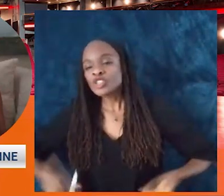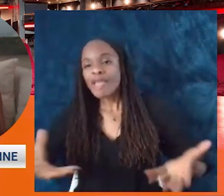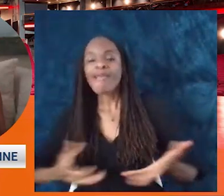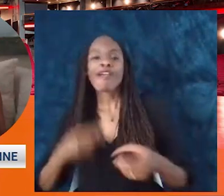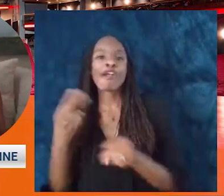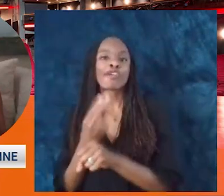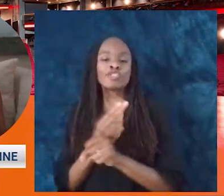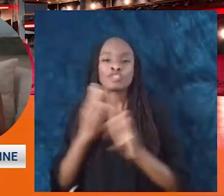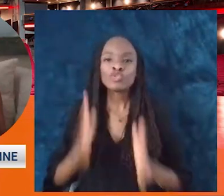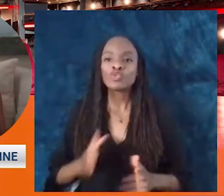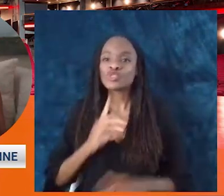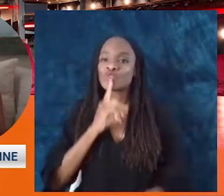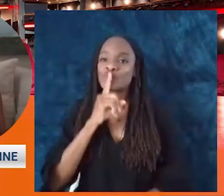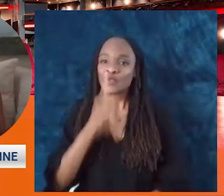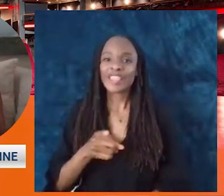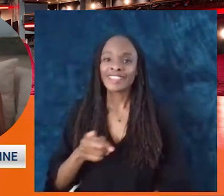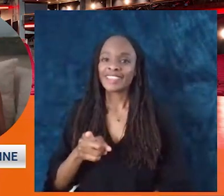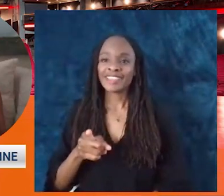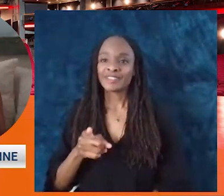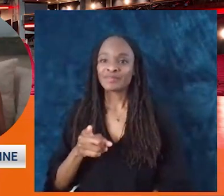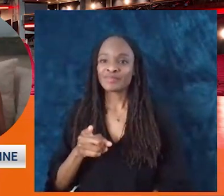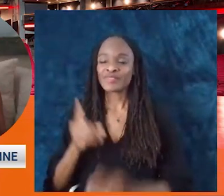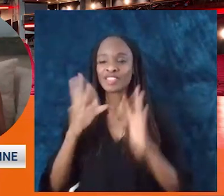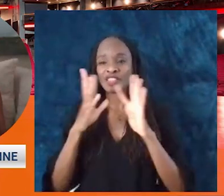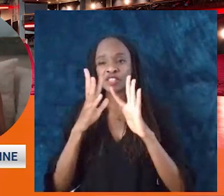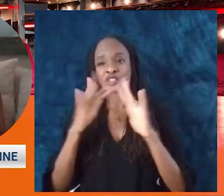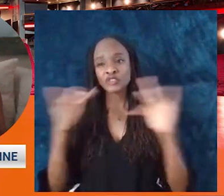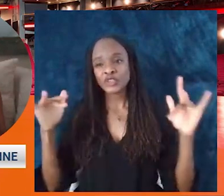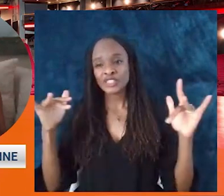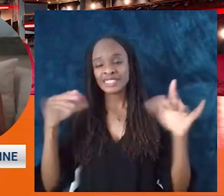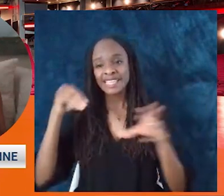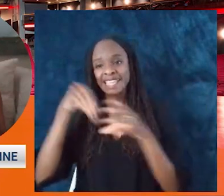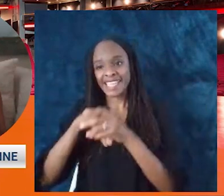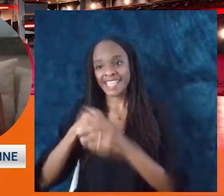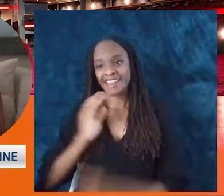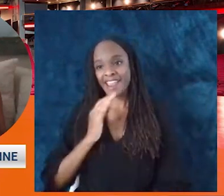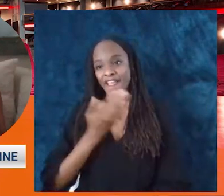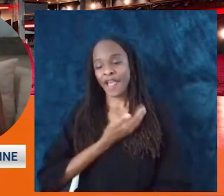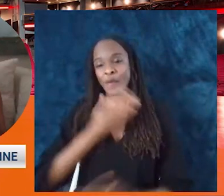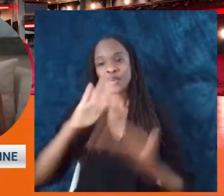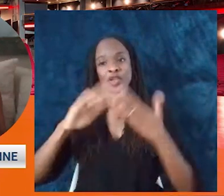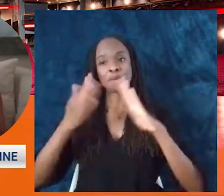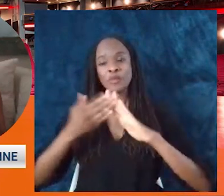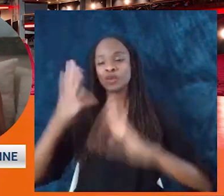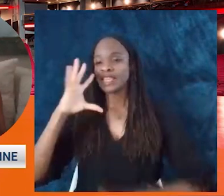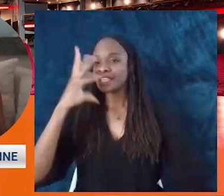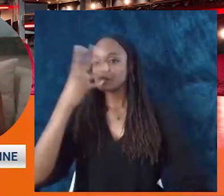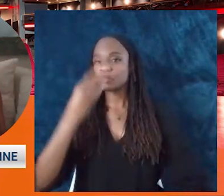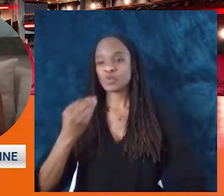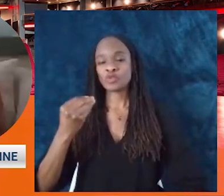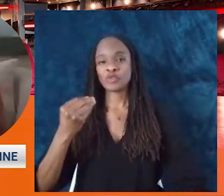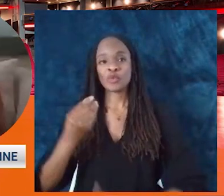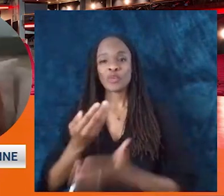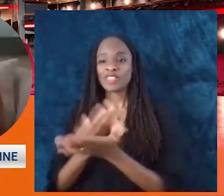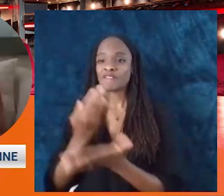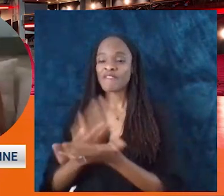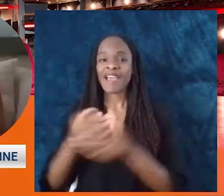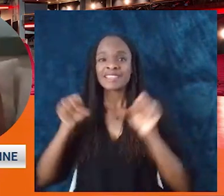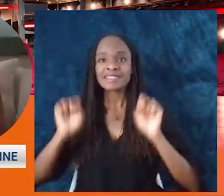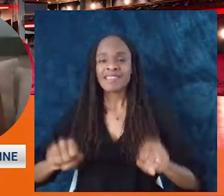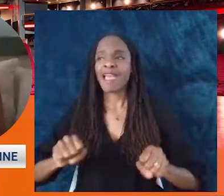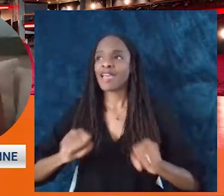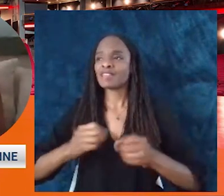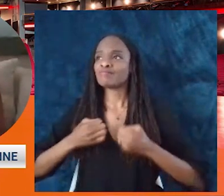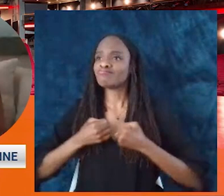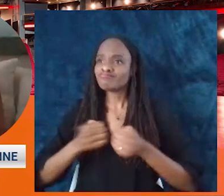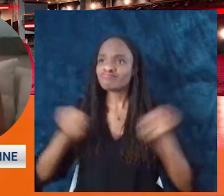really, the diversity within our community is so beautiful. And the fact that we could tell our stories and that it's leading to